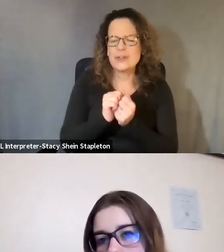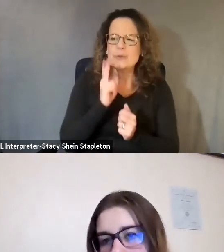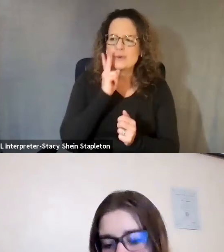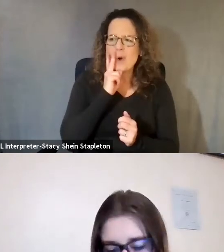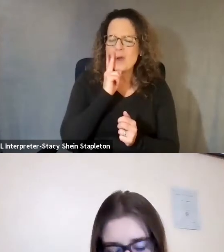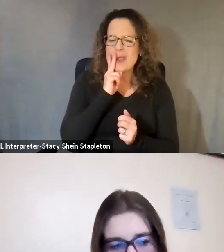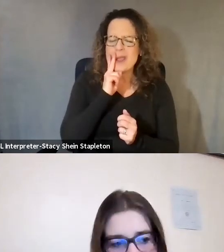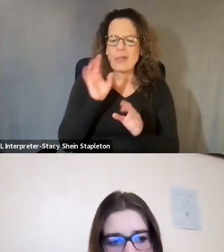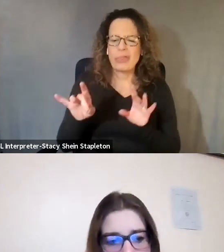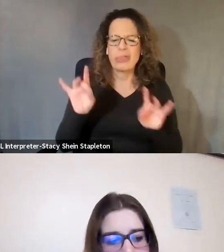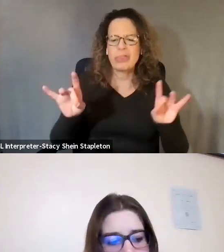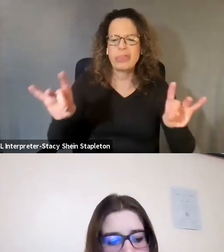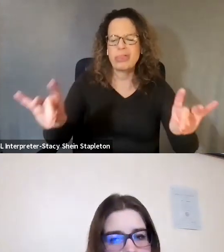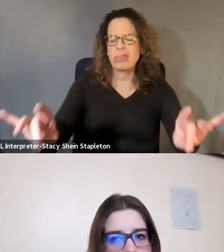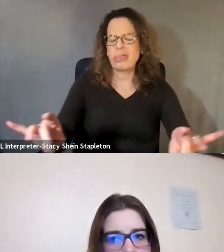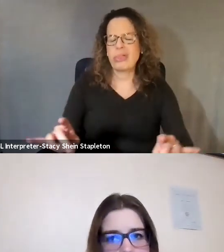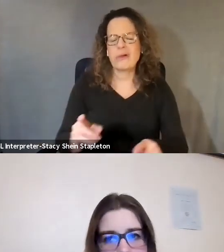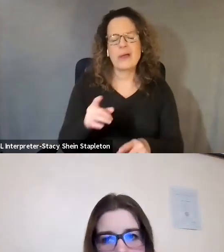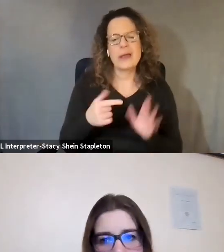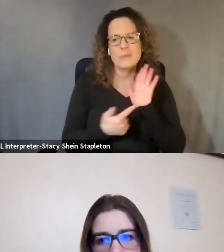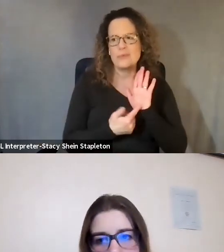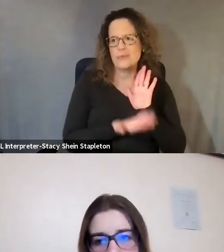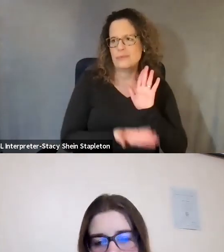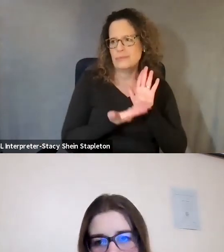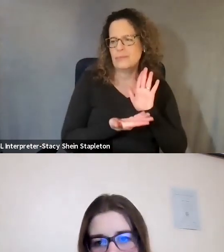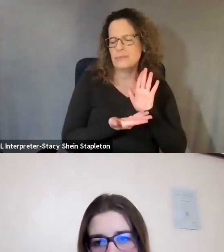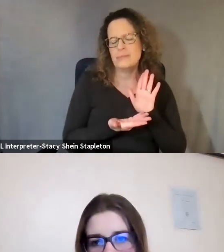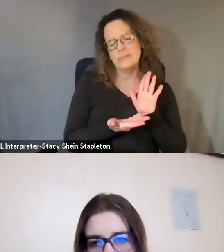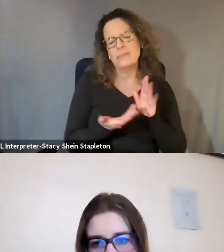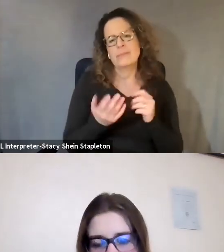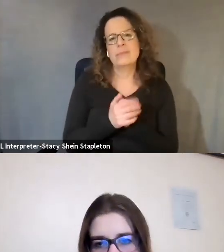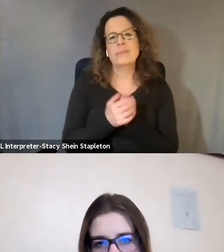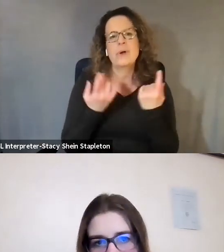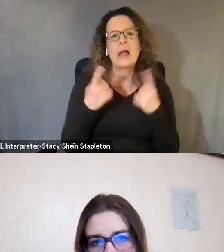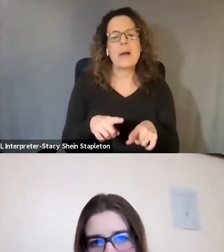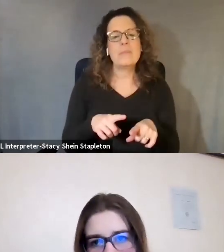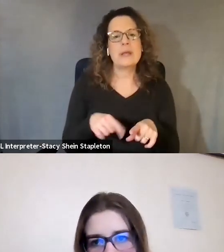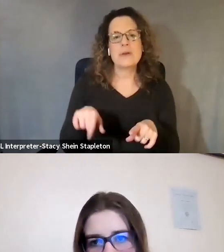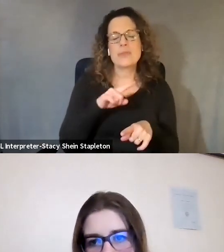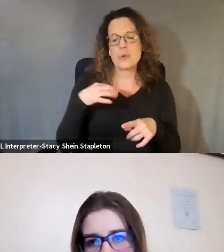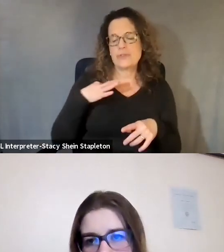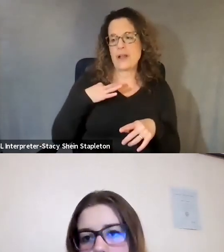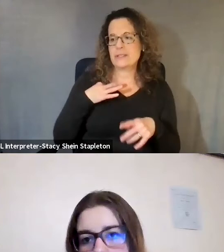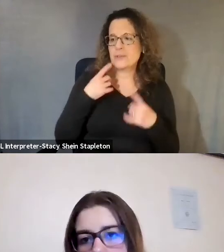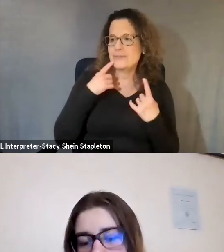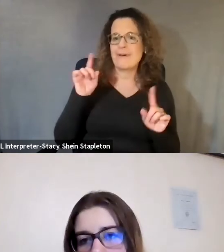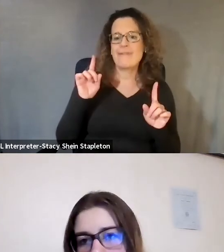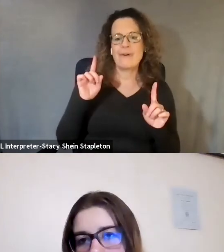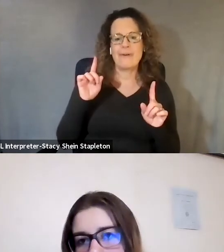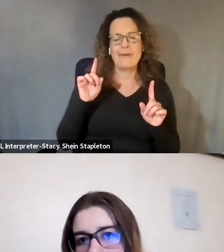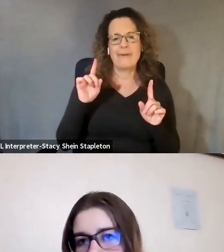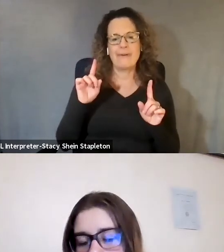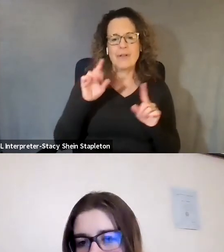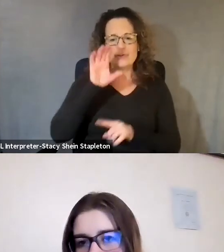smoking debris on our beaches, and we have the data to prove it. And lo and behold, those volunteers were successful in places